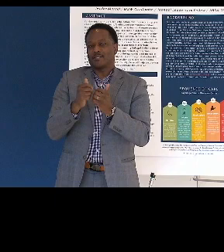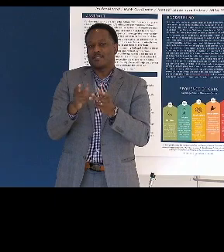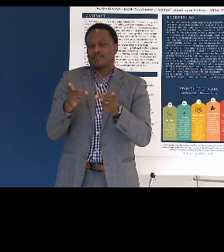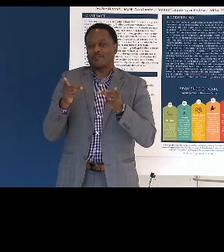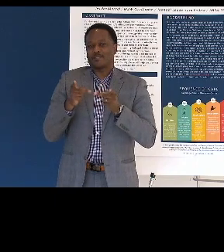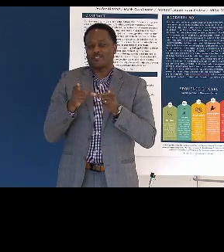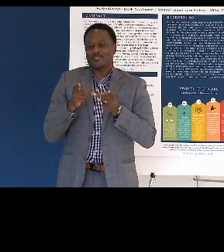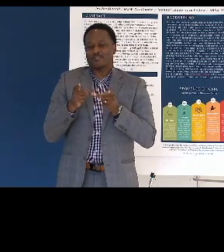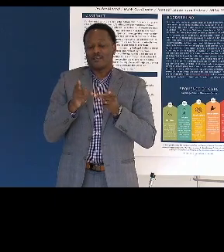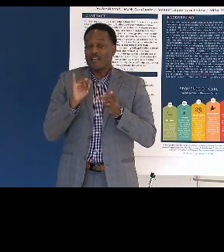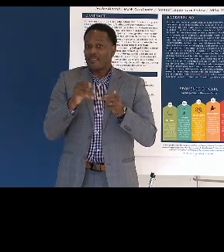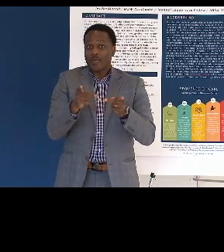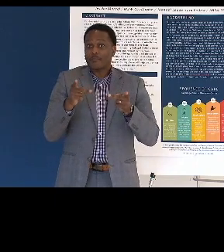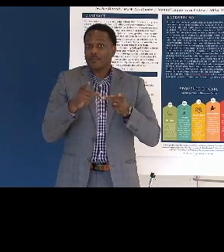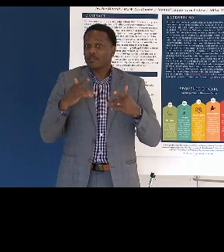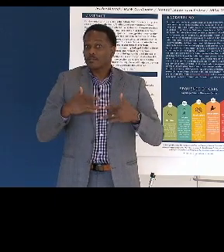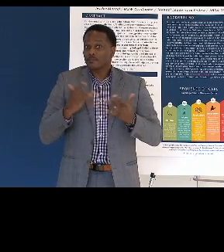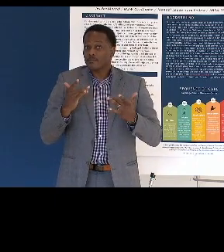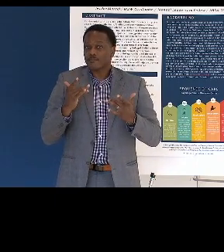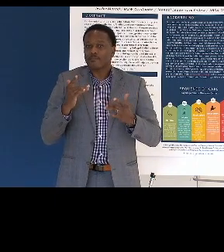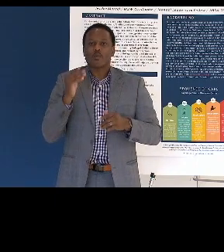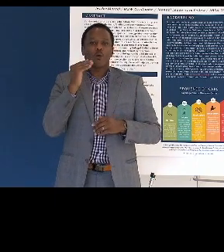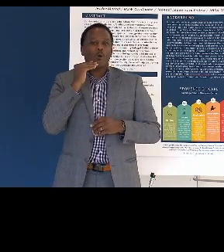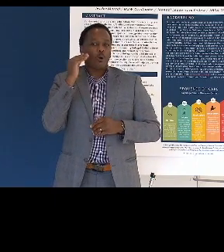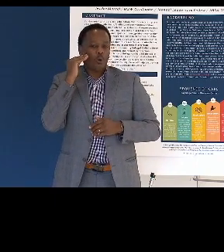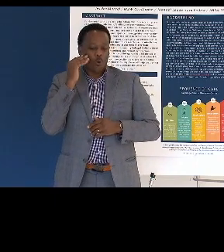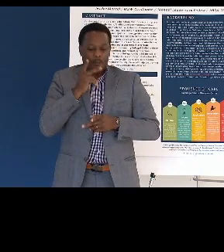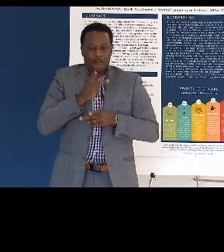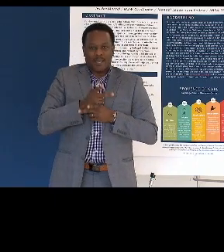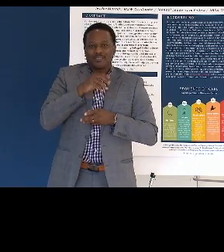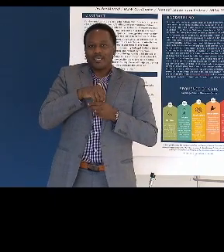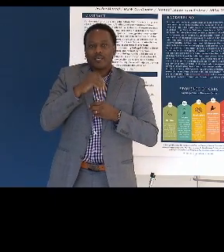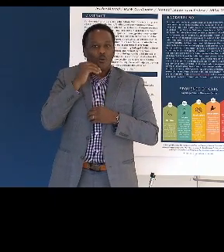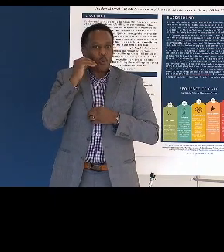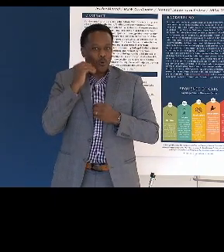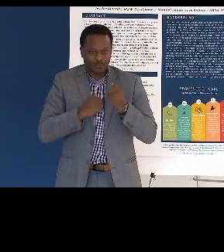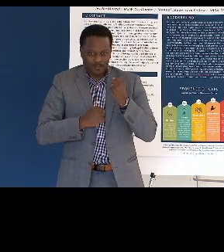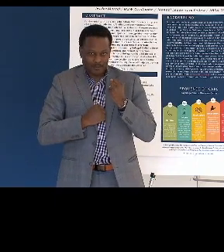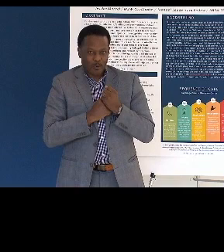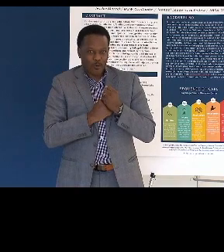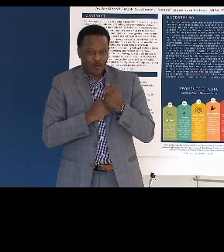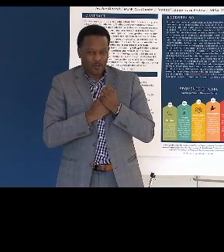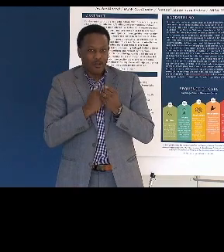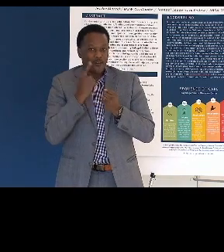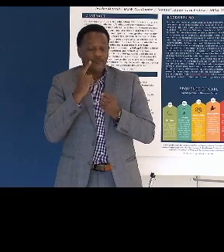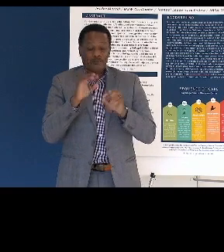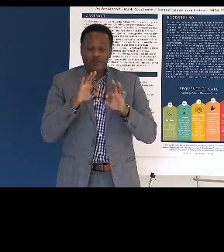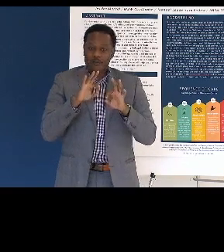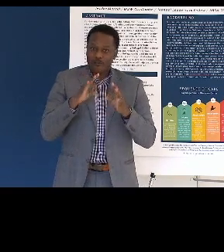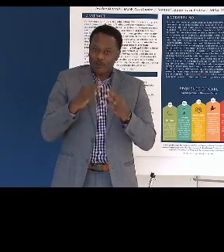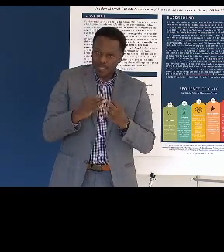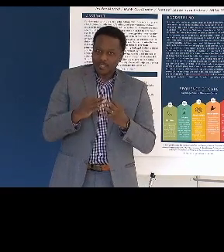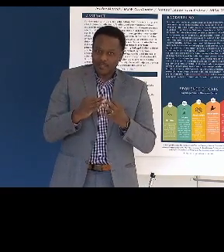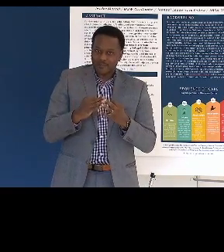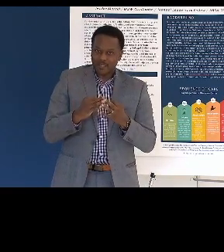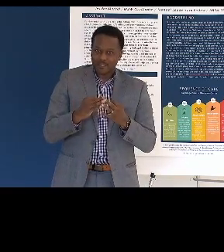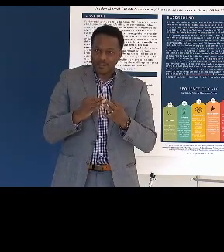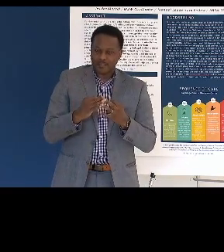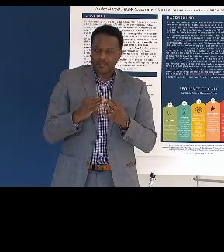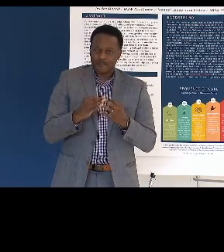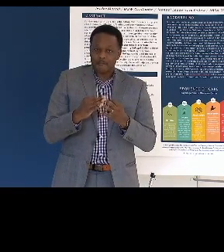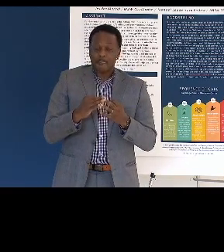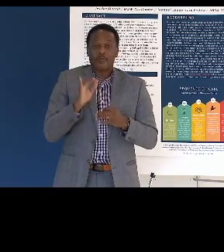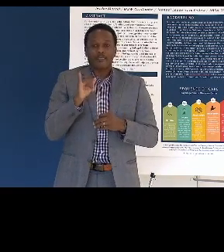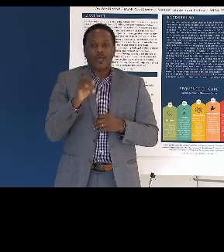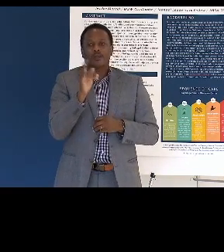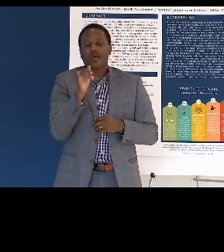This is a position that would be a home-based, in-home support for relatives and kin. This would be a